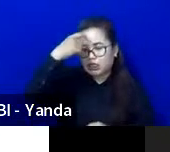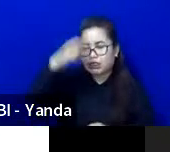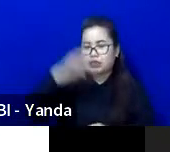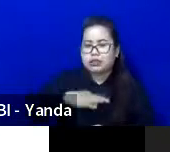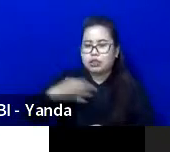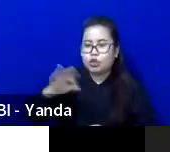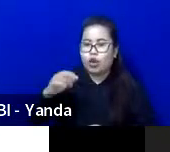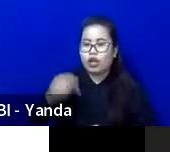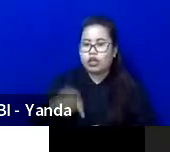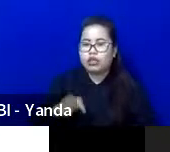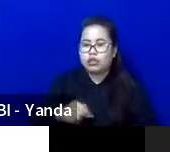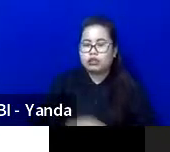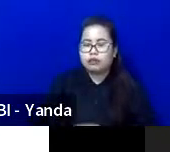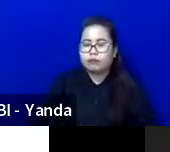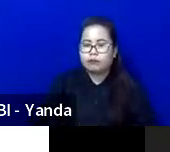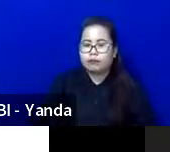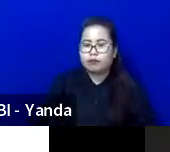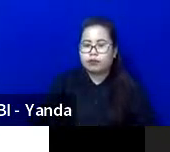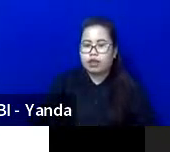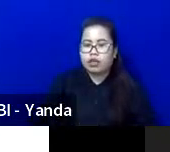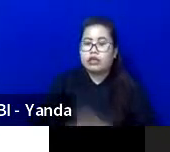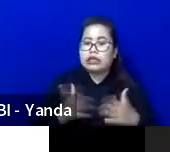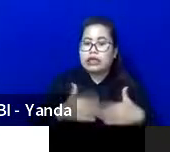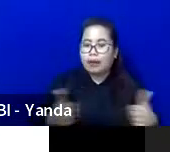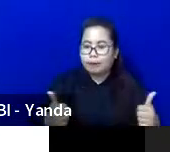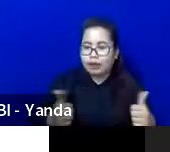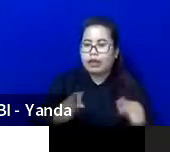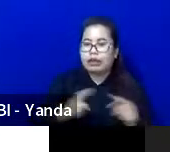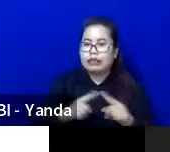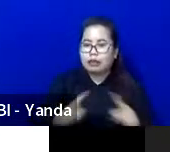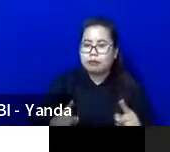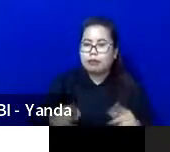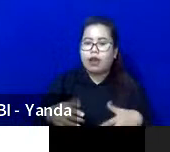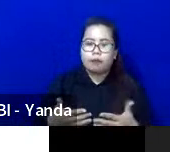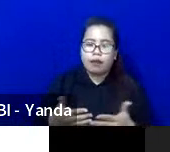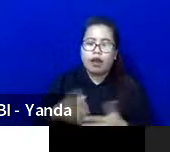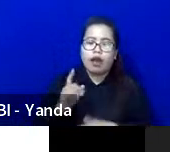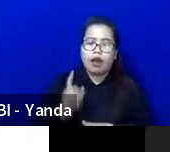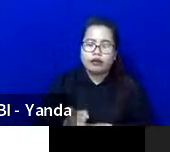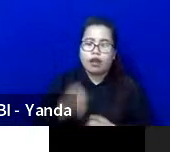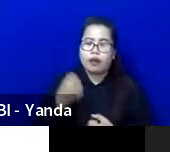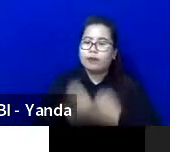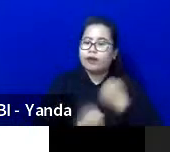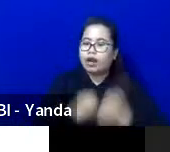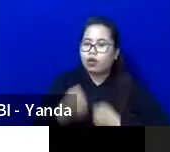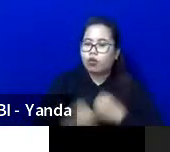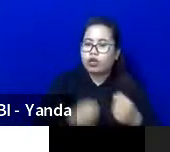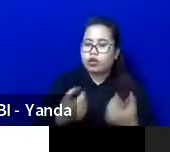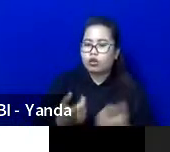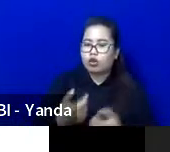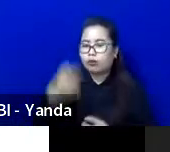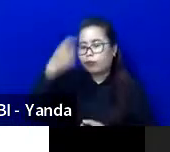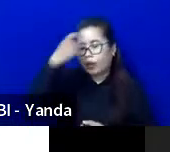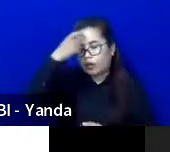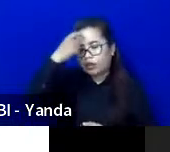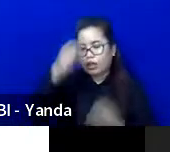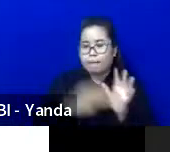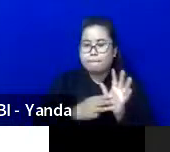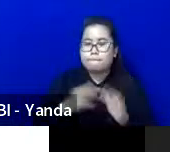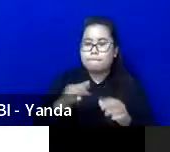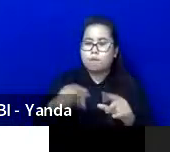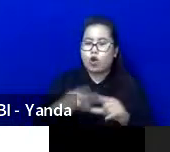world. Philippe Pinel in Paris and Samuel Tuke in the United Kingdom. The whole idea was